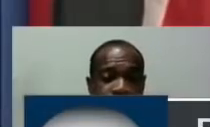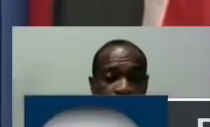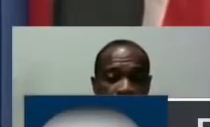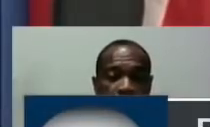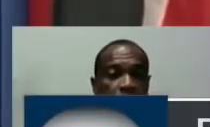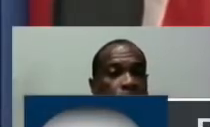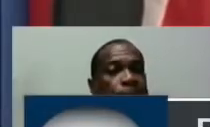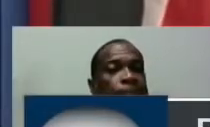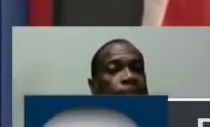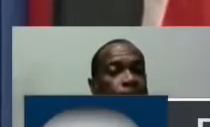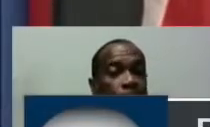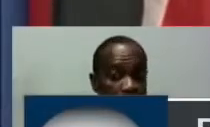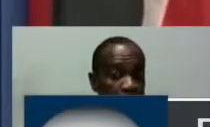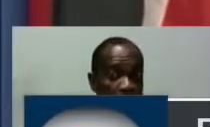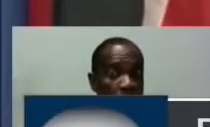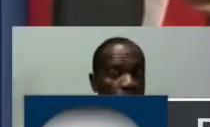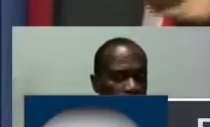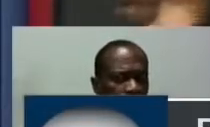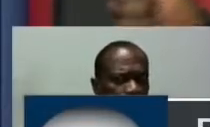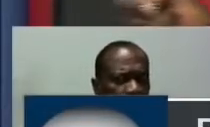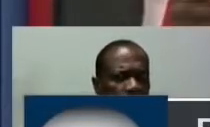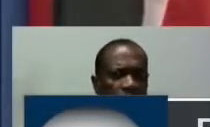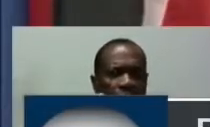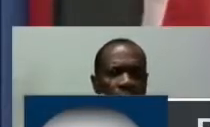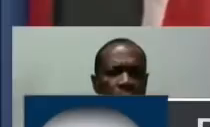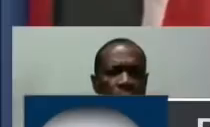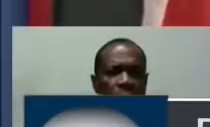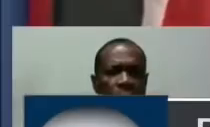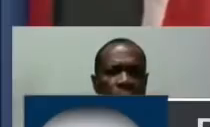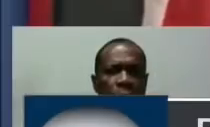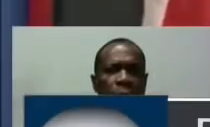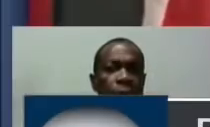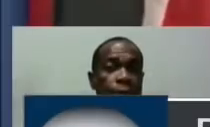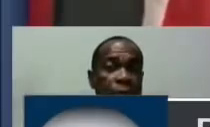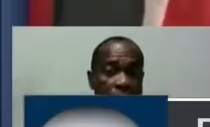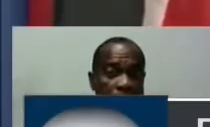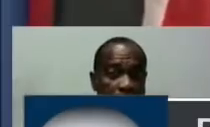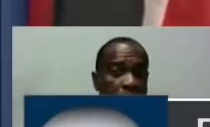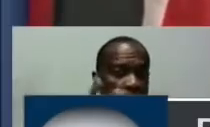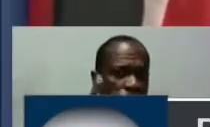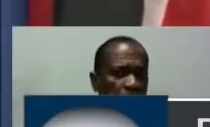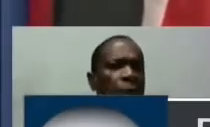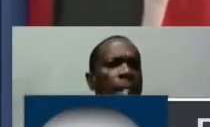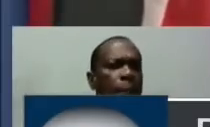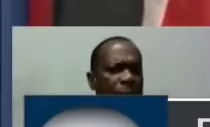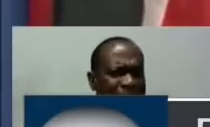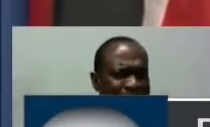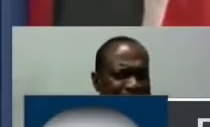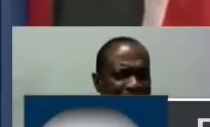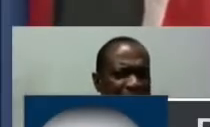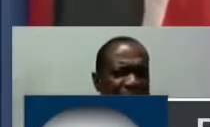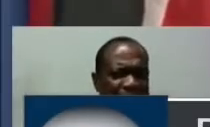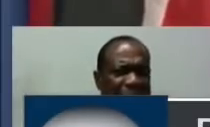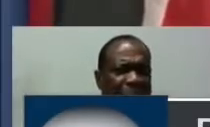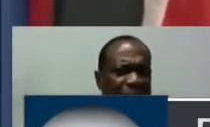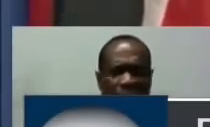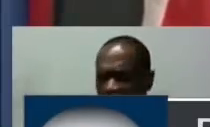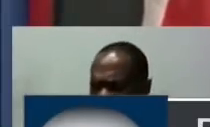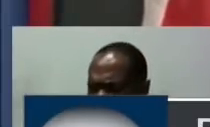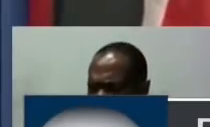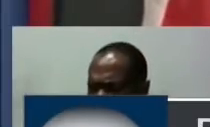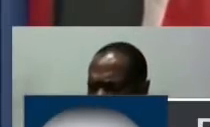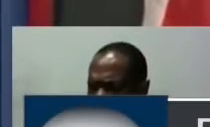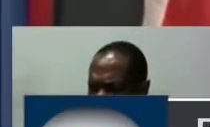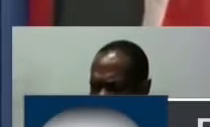of vaccination in the face of that level of death. And there's no movement in the response to